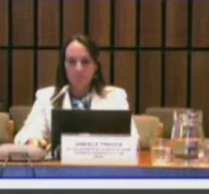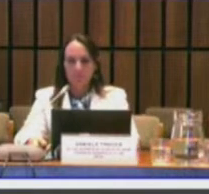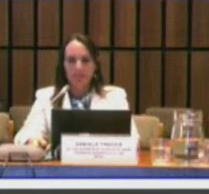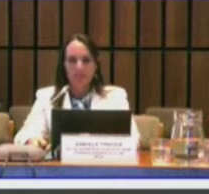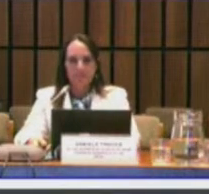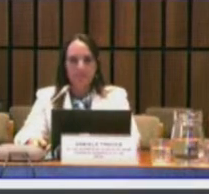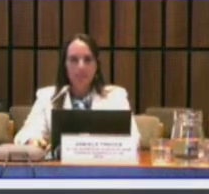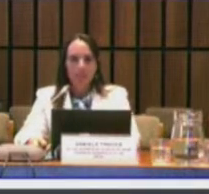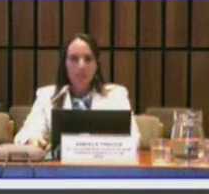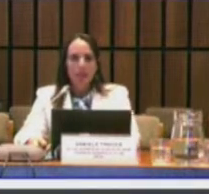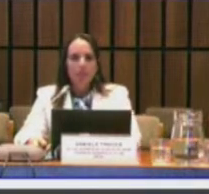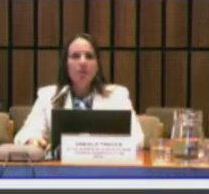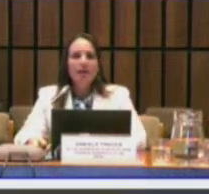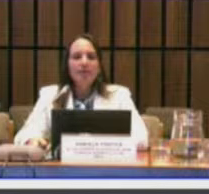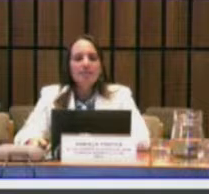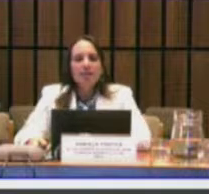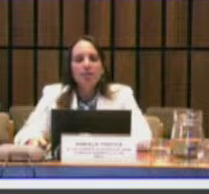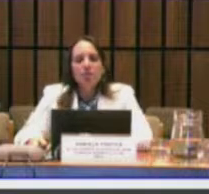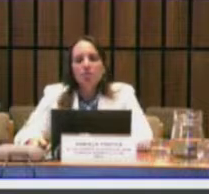index.